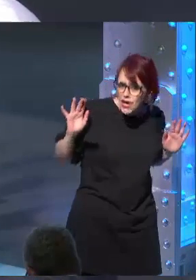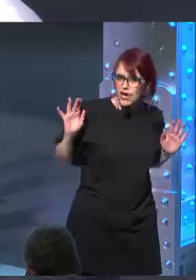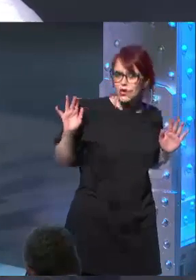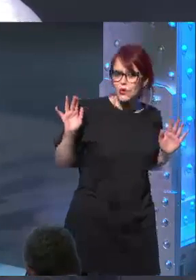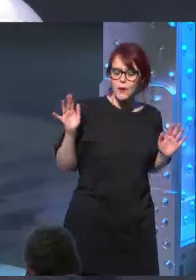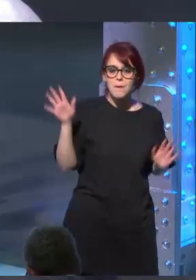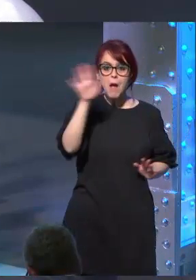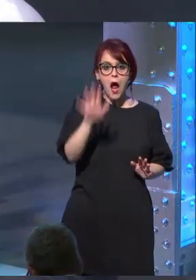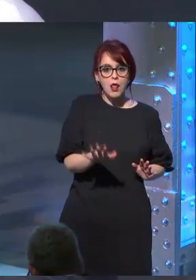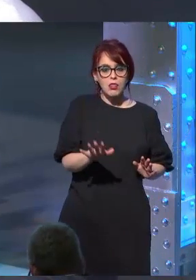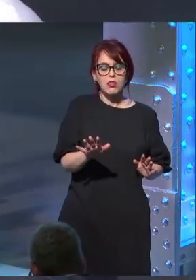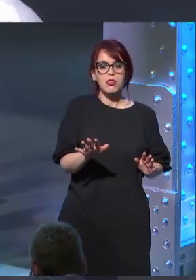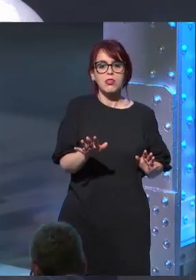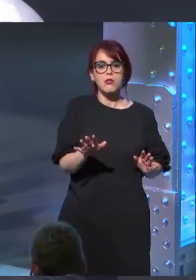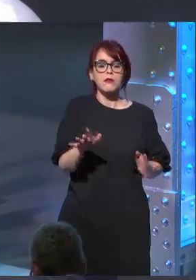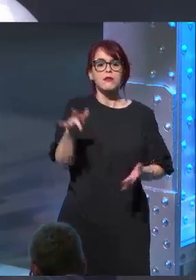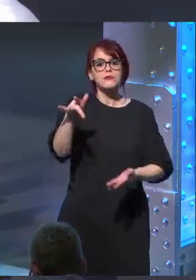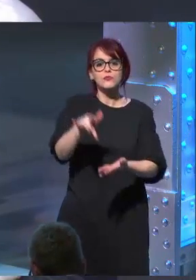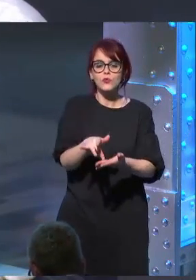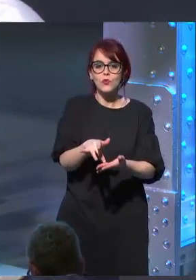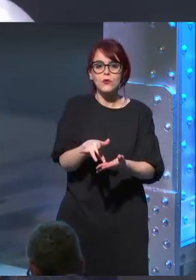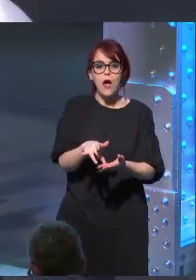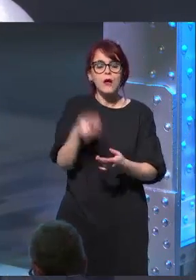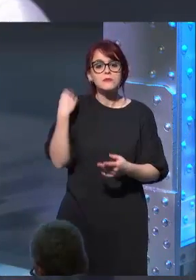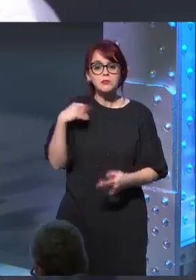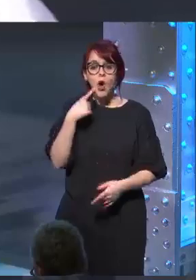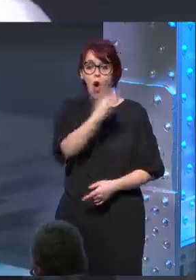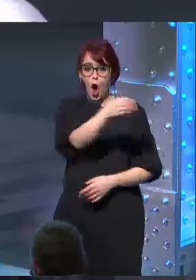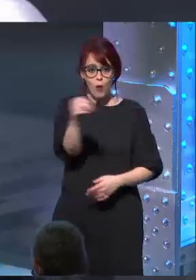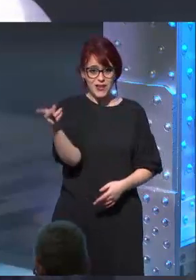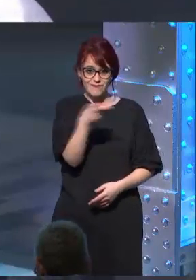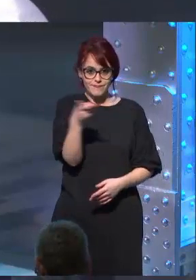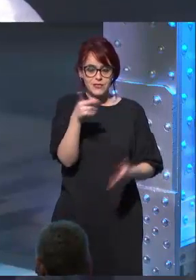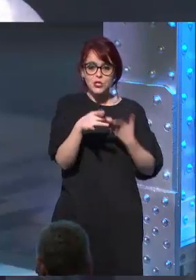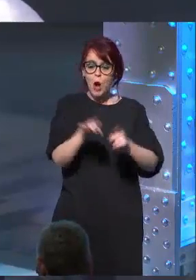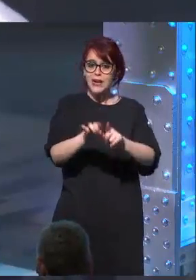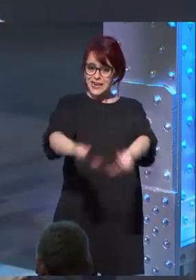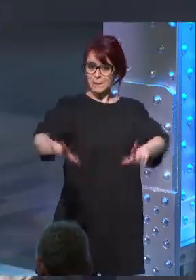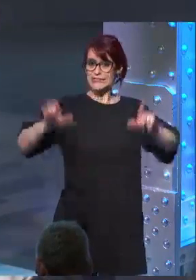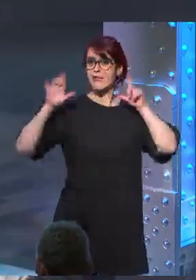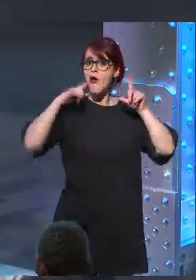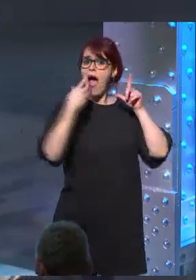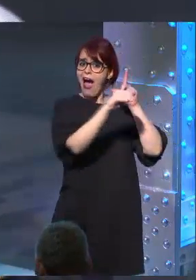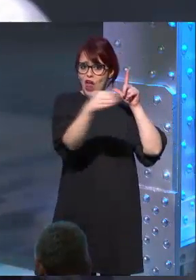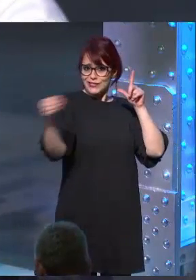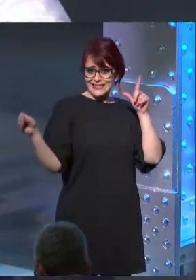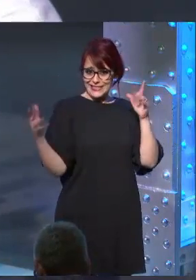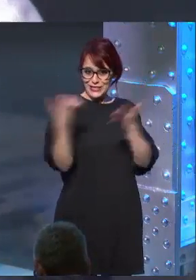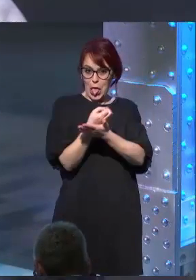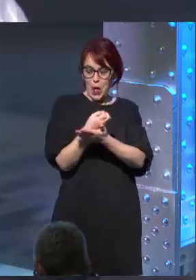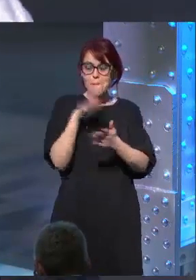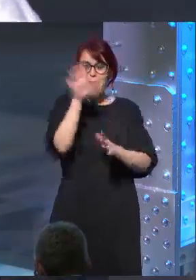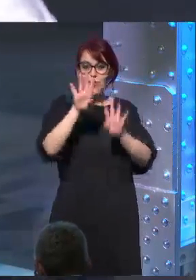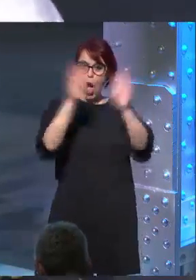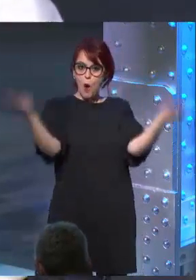campaigns such as that of the cyber volunteers have, because there is an issue, because